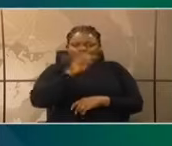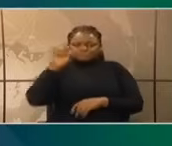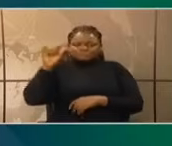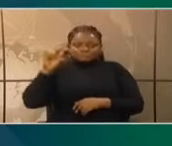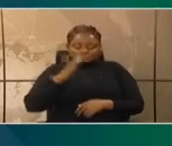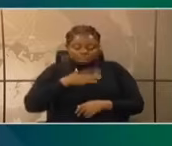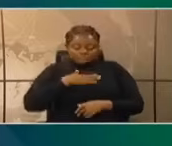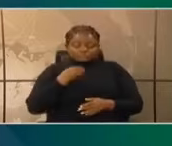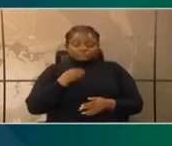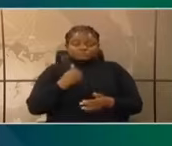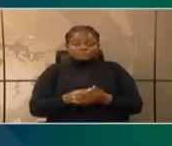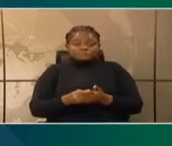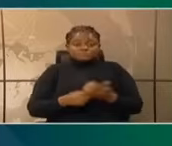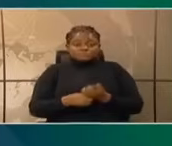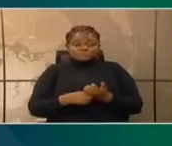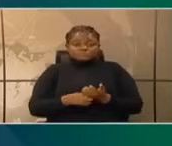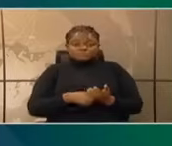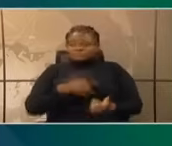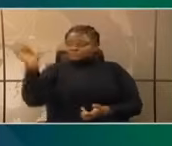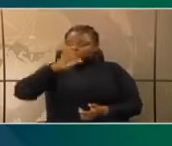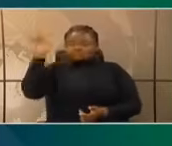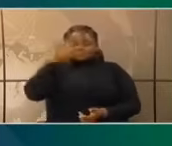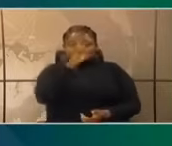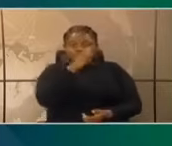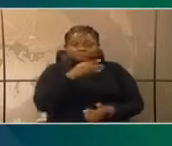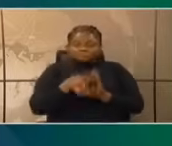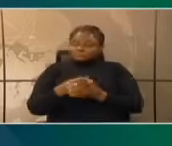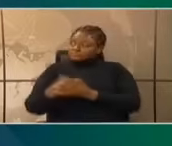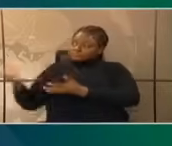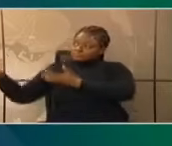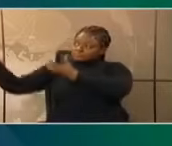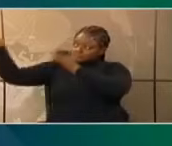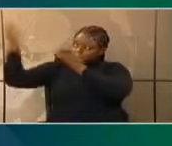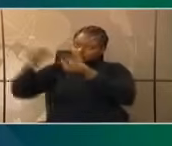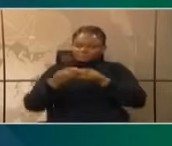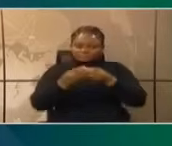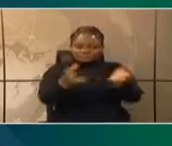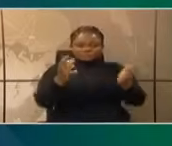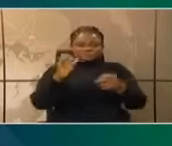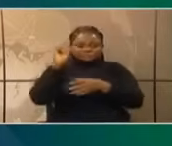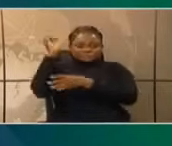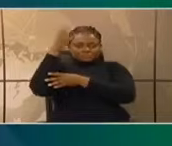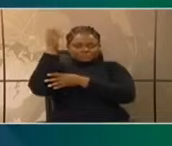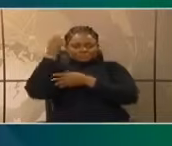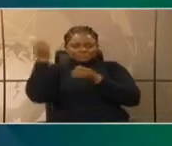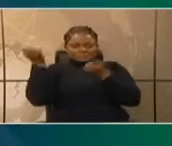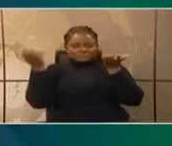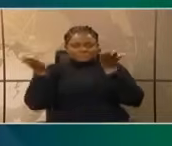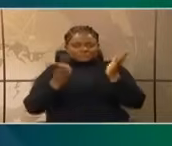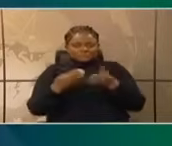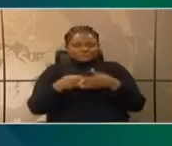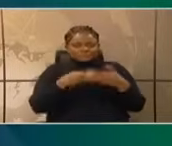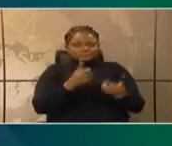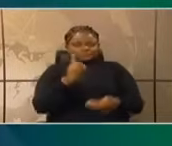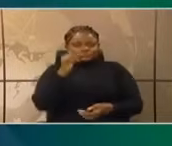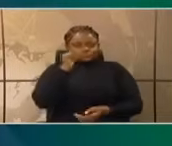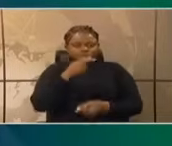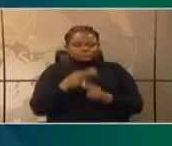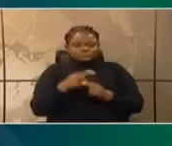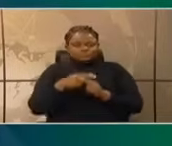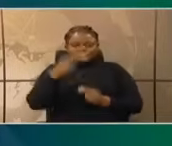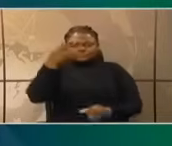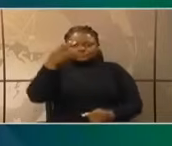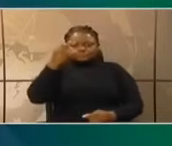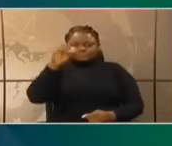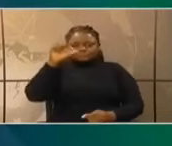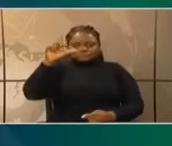Me and I'm doing sick at home ticket. Okay. I could just see the bread National Ambulance Service will be so. Okay, or he might be with Holland. When they